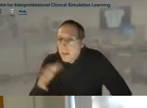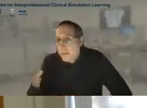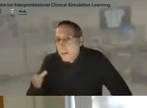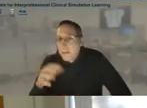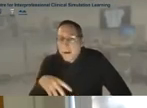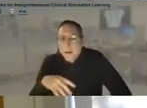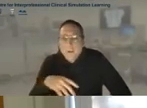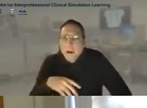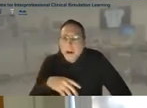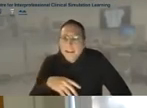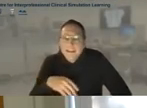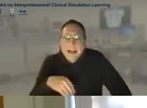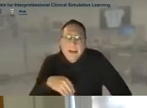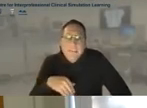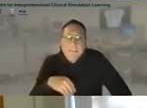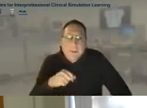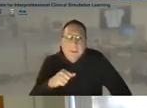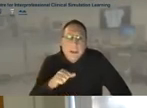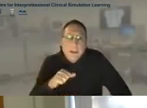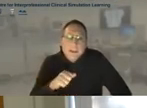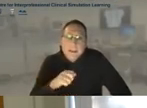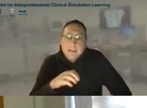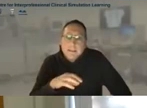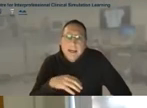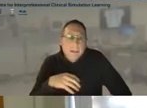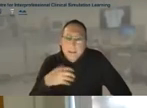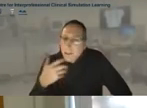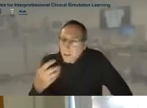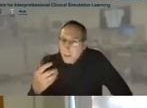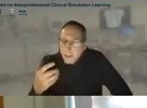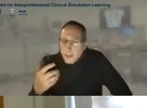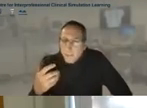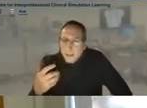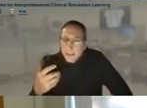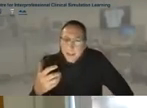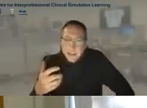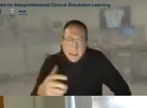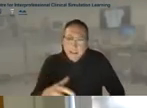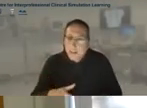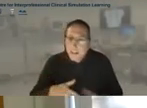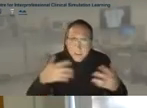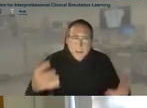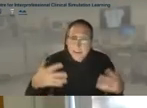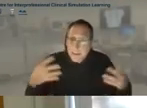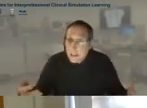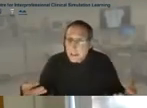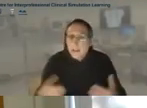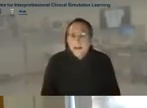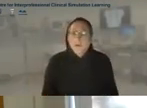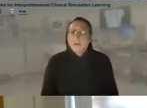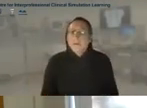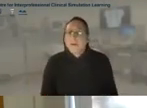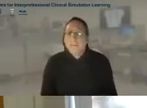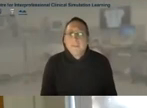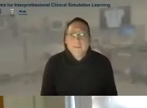associated with all three parts. So the initial segment, you know, a resident initial presentation